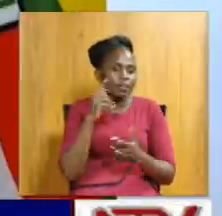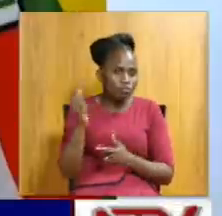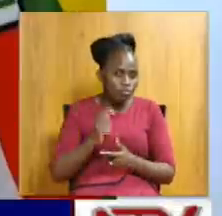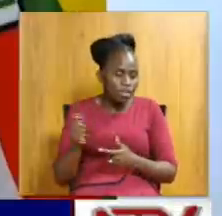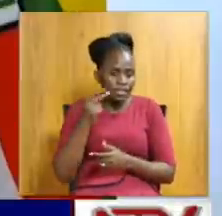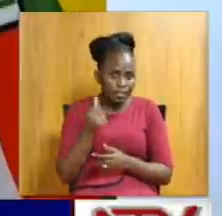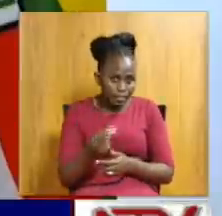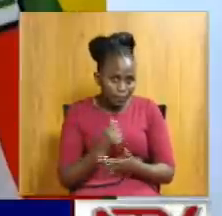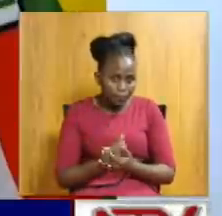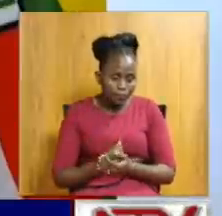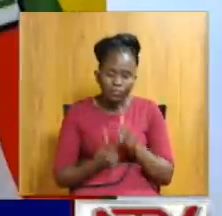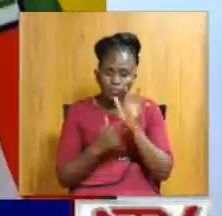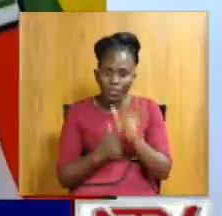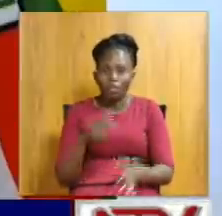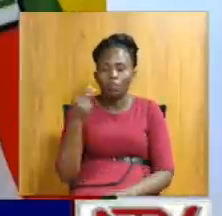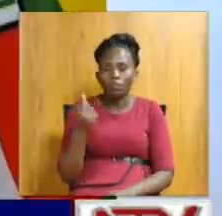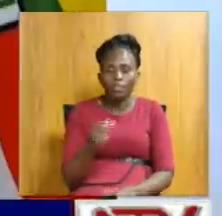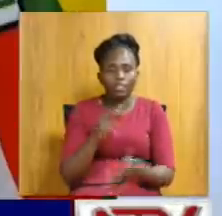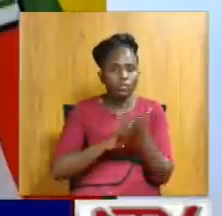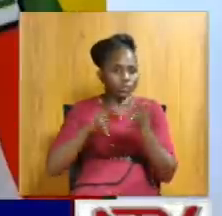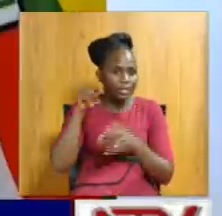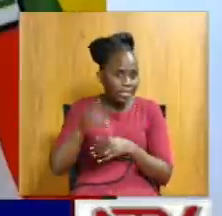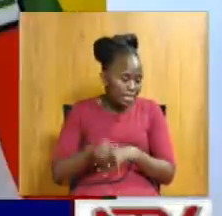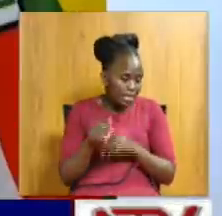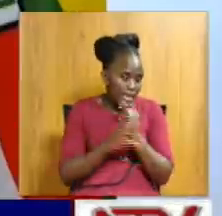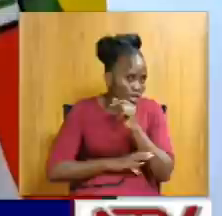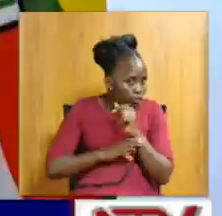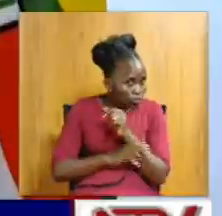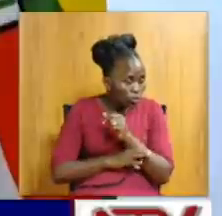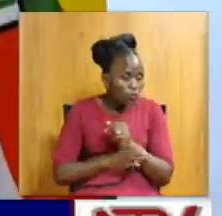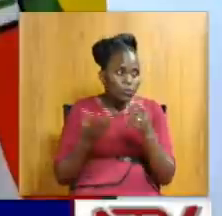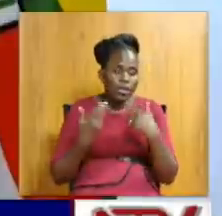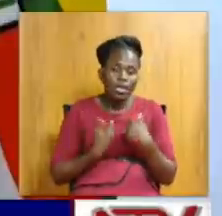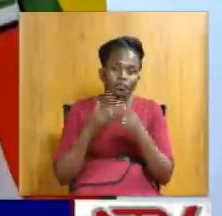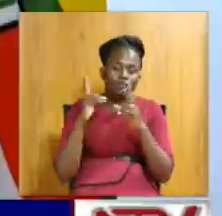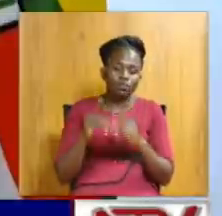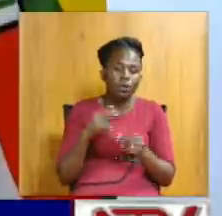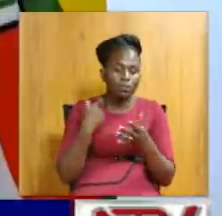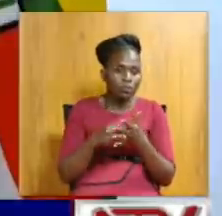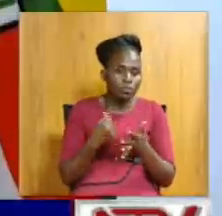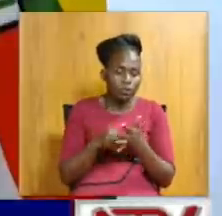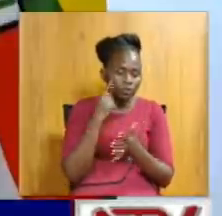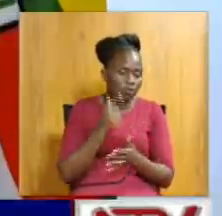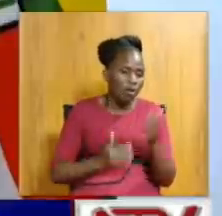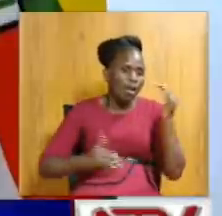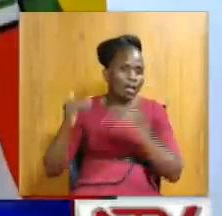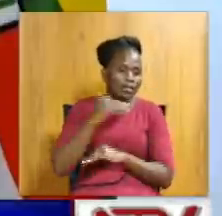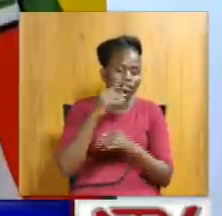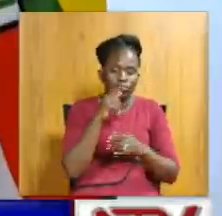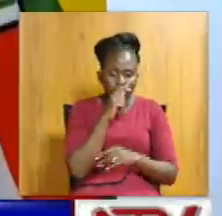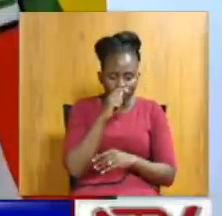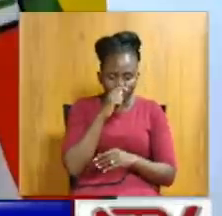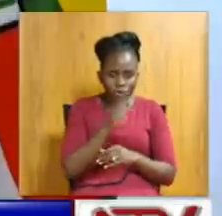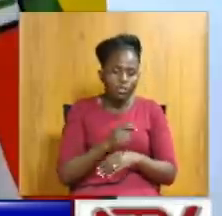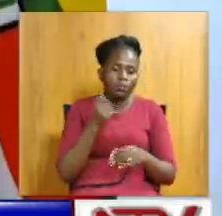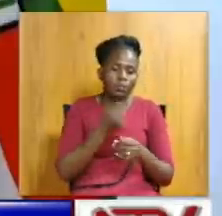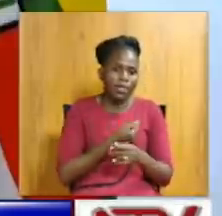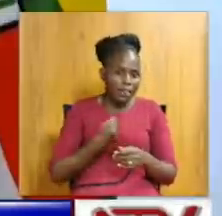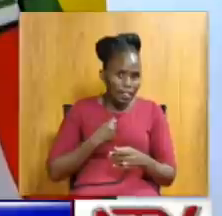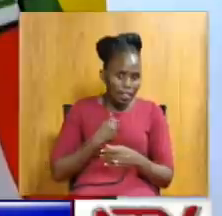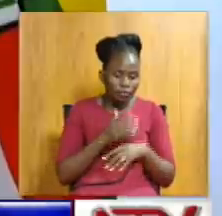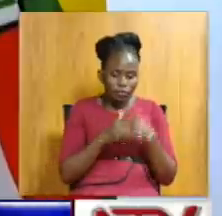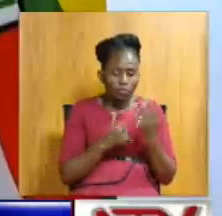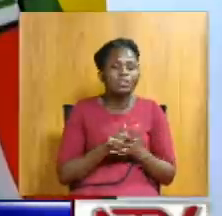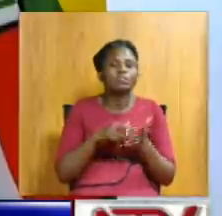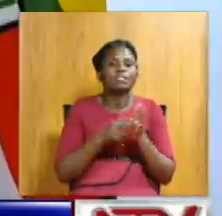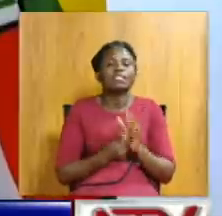never used in our country. We now know where the problem of high interest rates is coming from. It will gradually